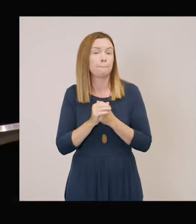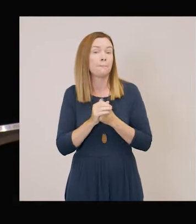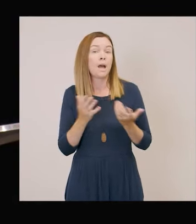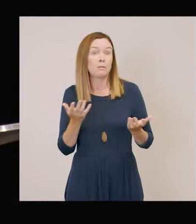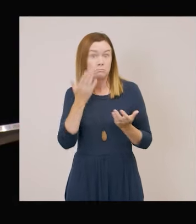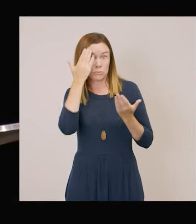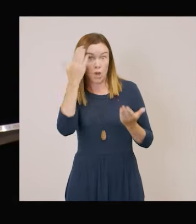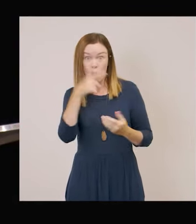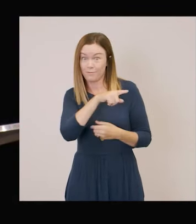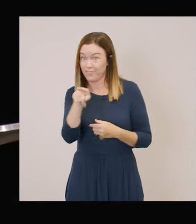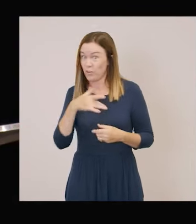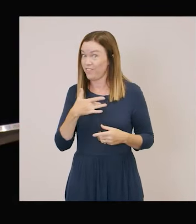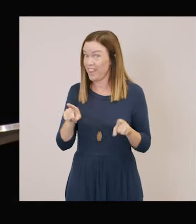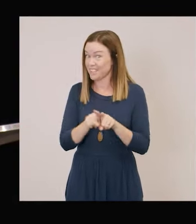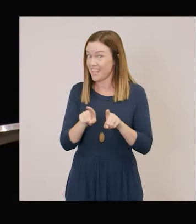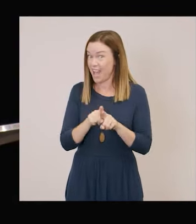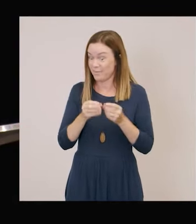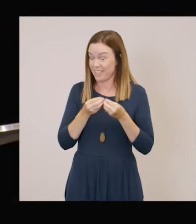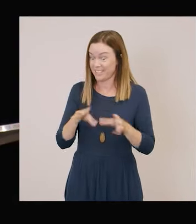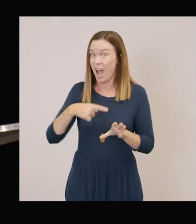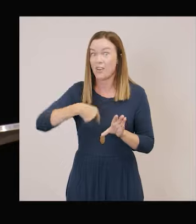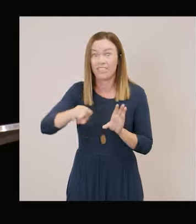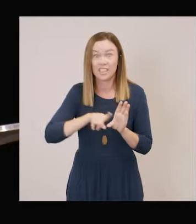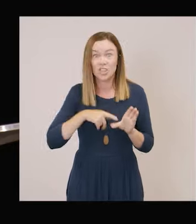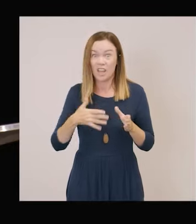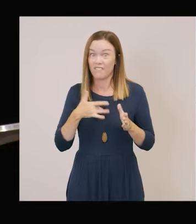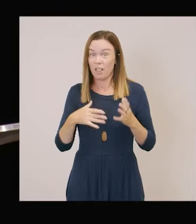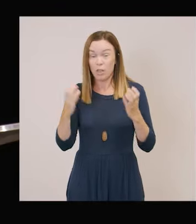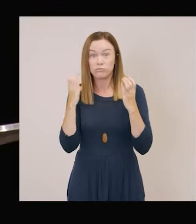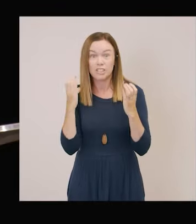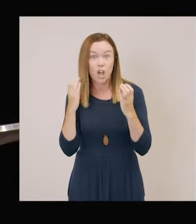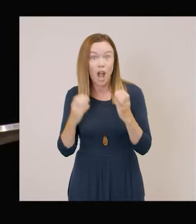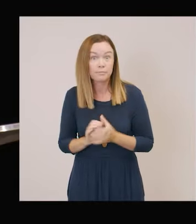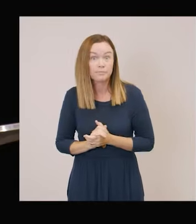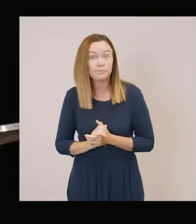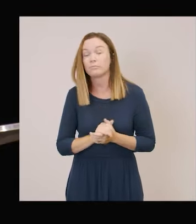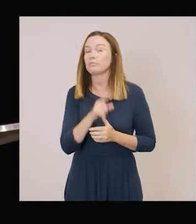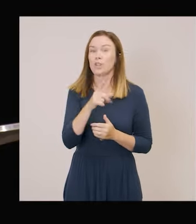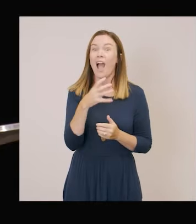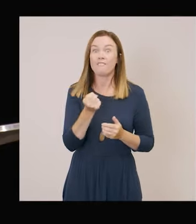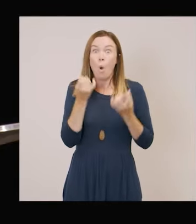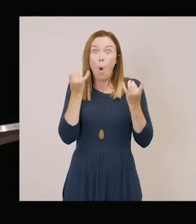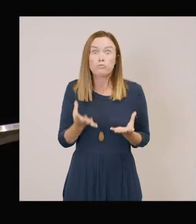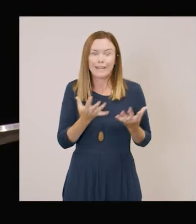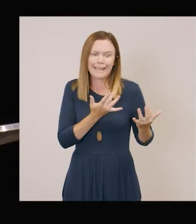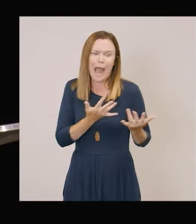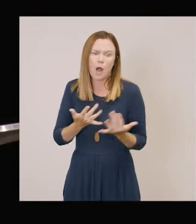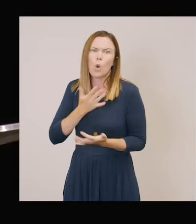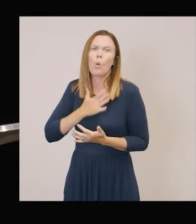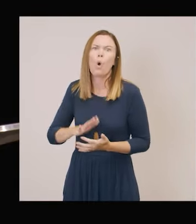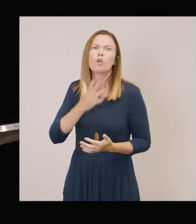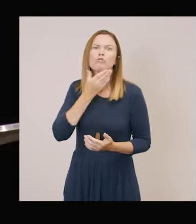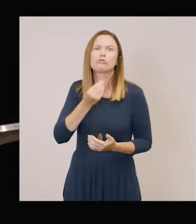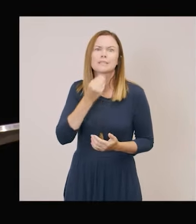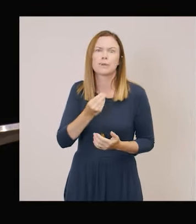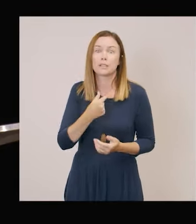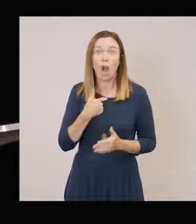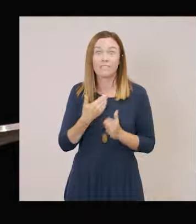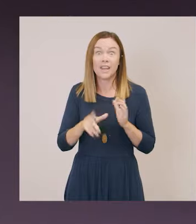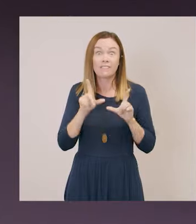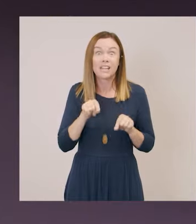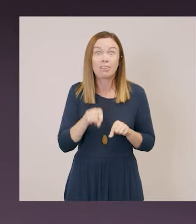anybody else feeling that kind of pressure at the beginning of this year? Is anyone else counting down the days till Christmas?